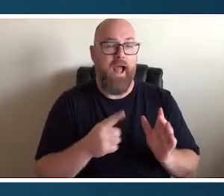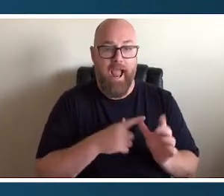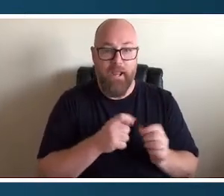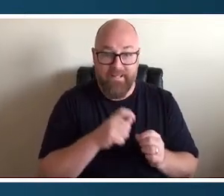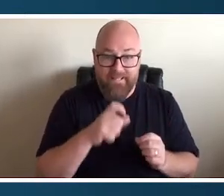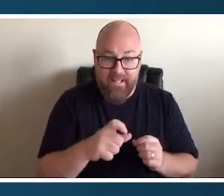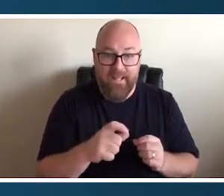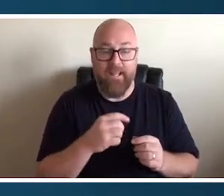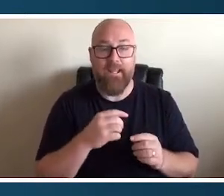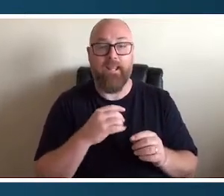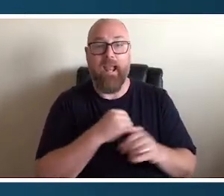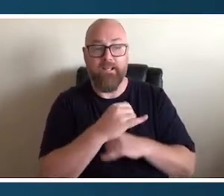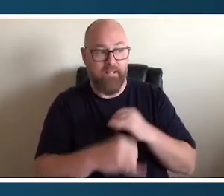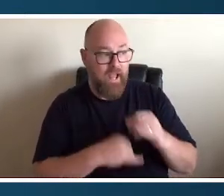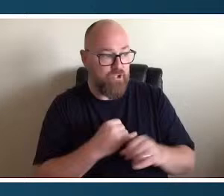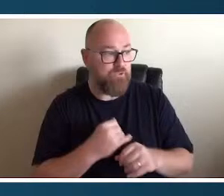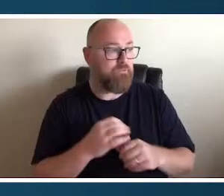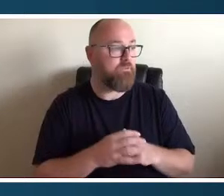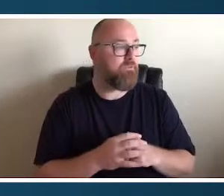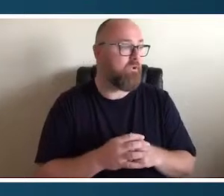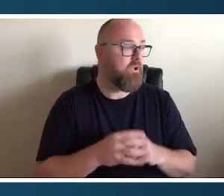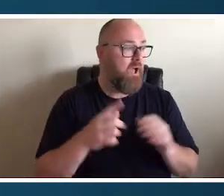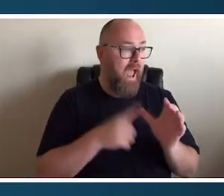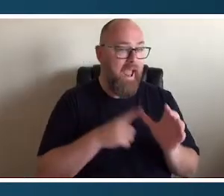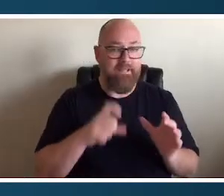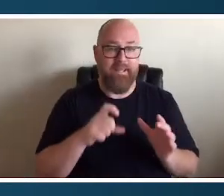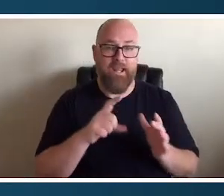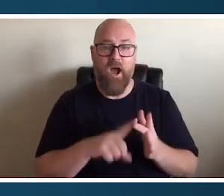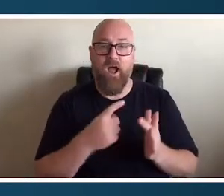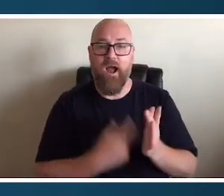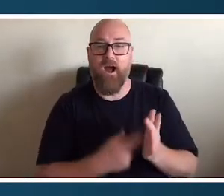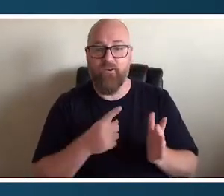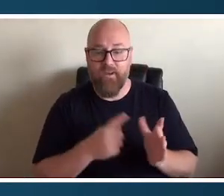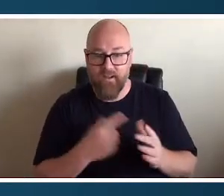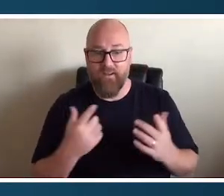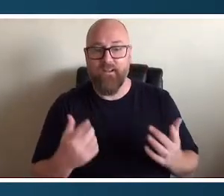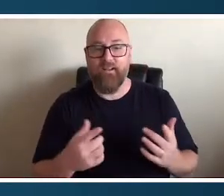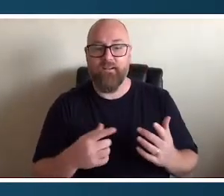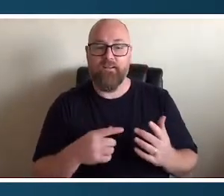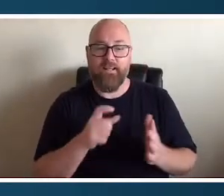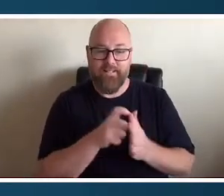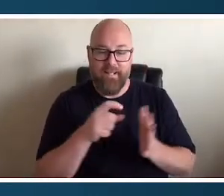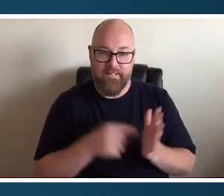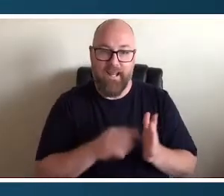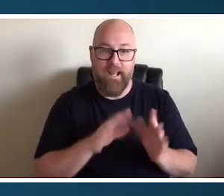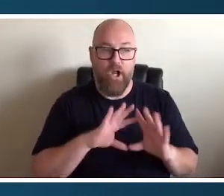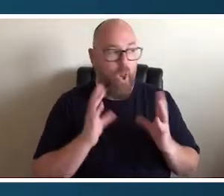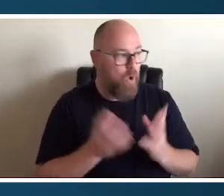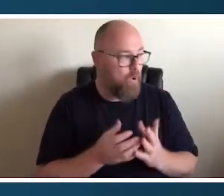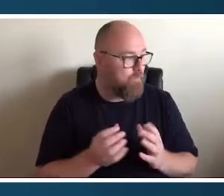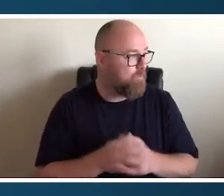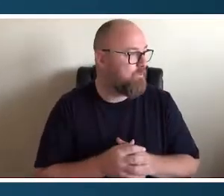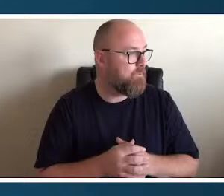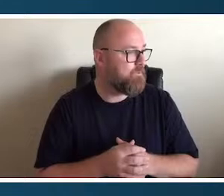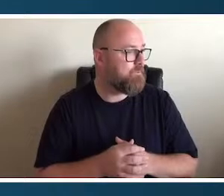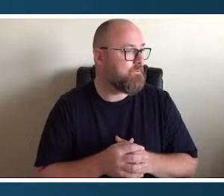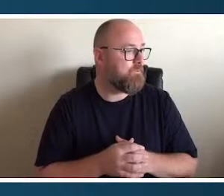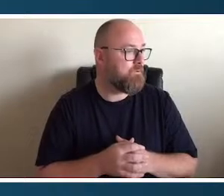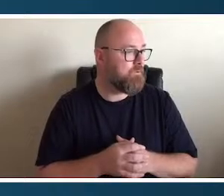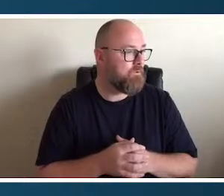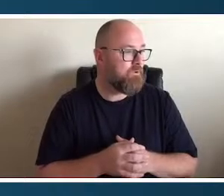ACIAR, ACR, CADMIS, DT Global, Konrad Adenauer, Stiftung Australia, SMEC, and